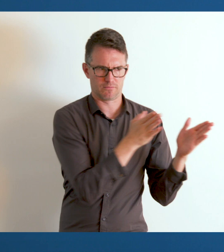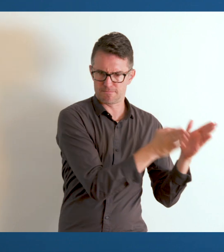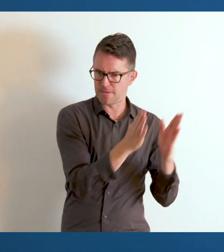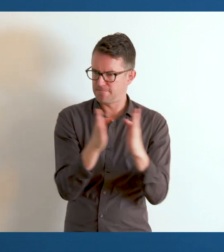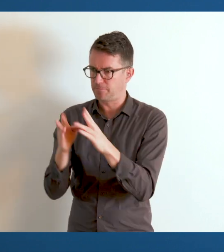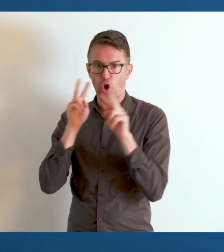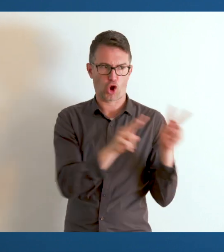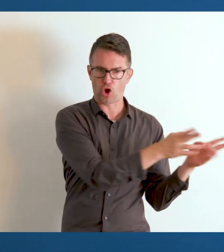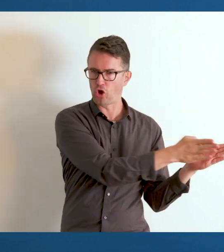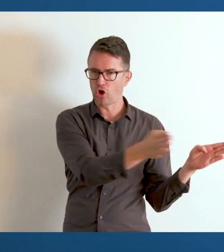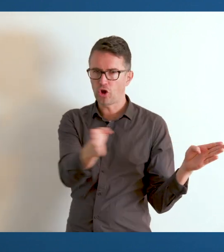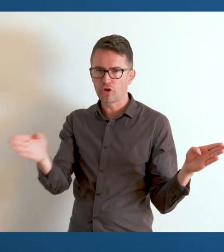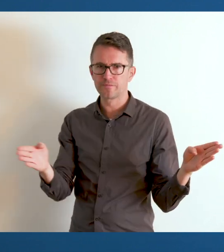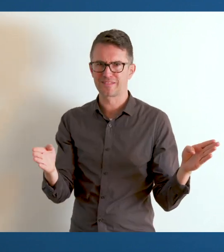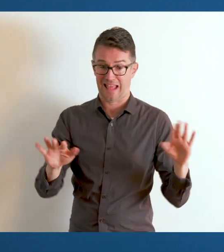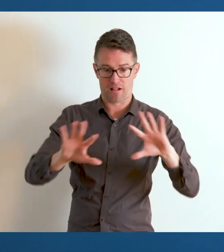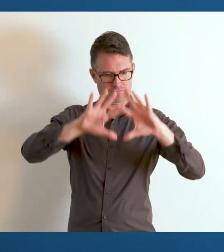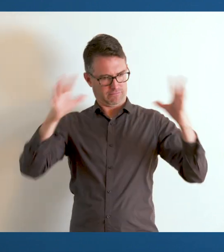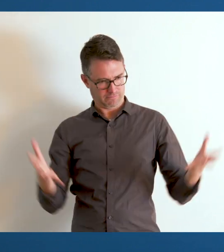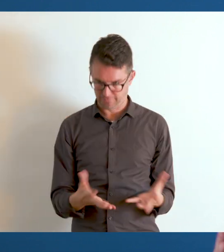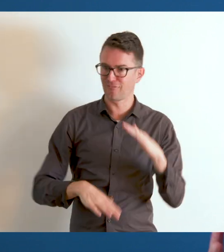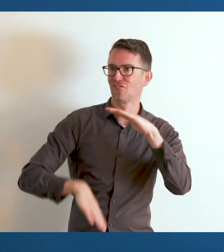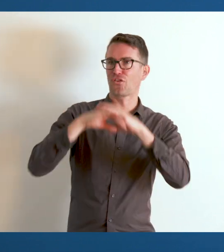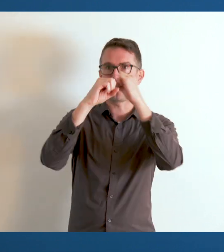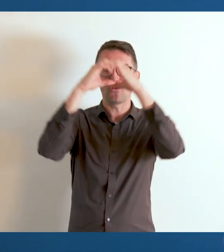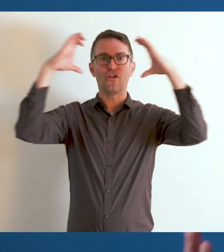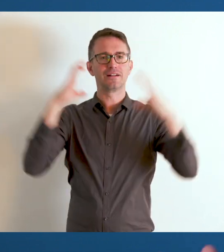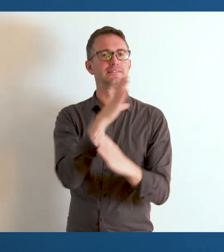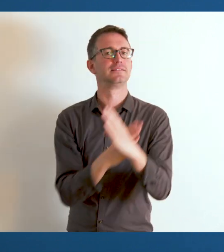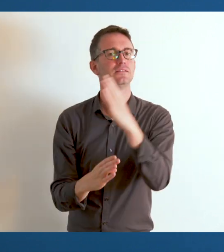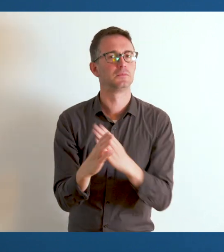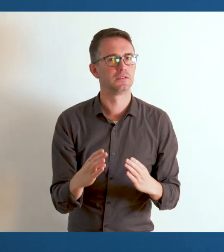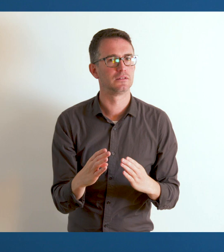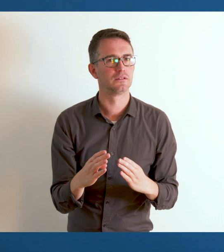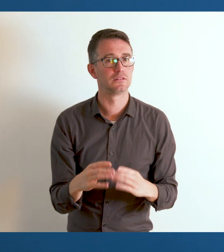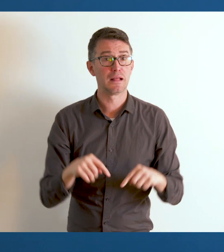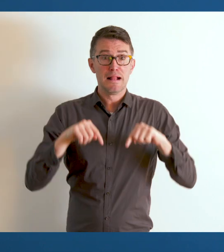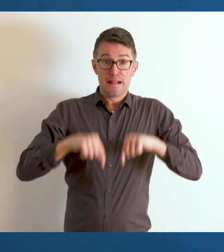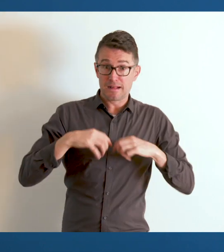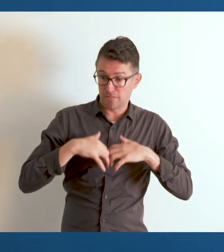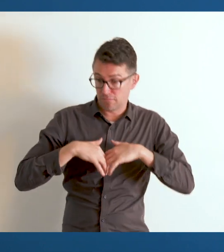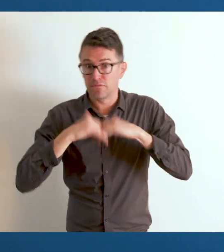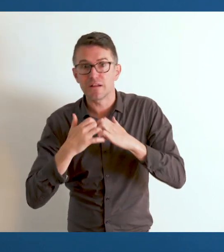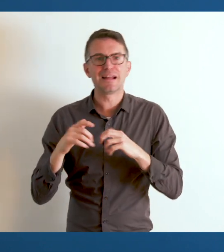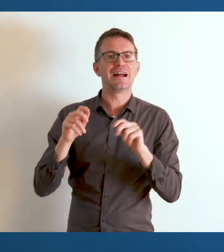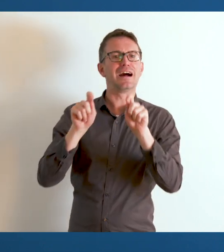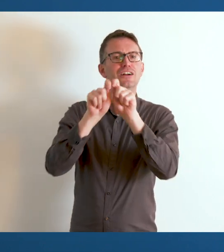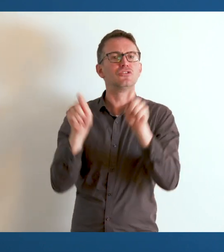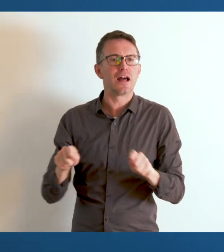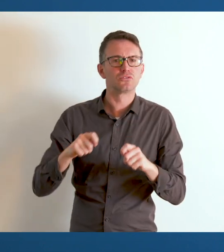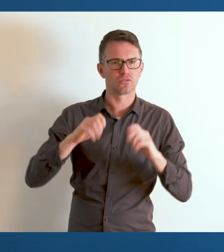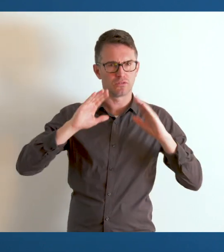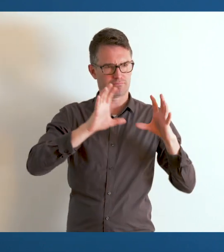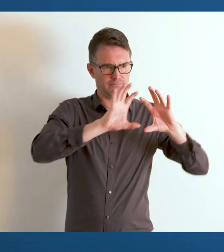is fulfill that full model of disability that was laid out by